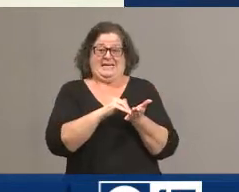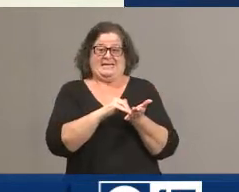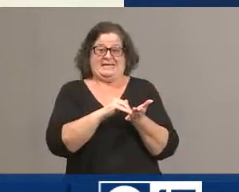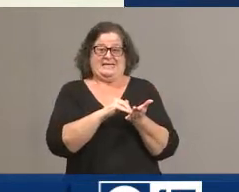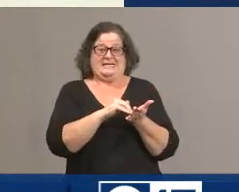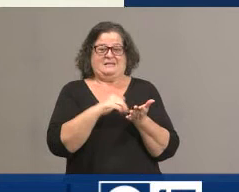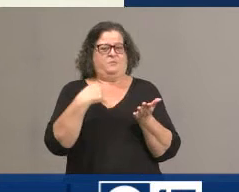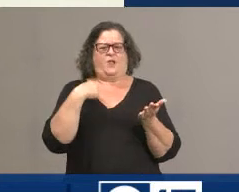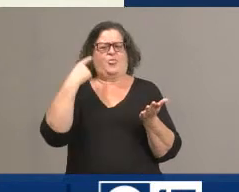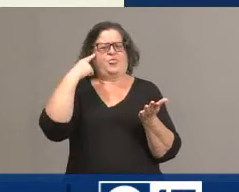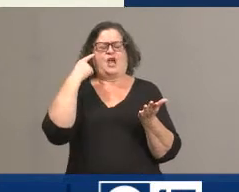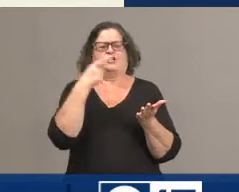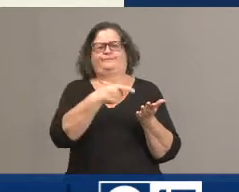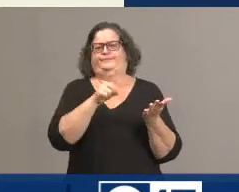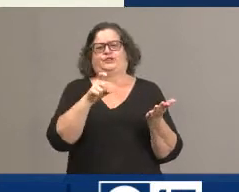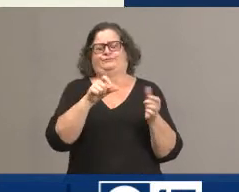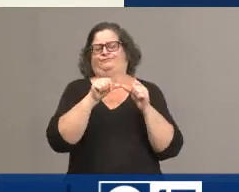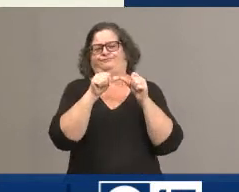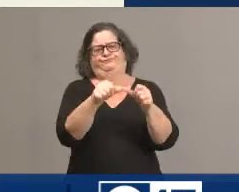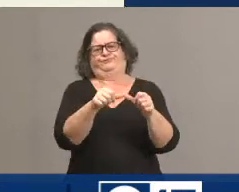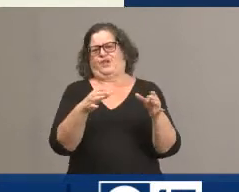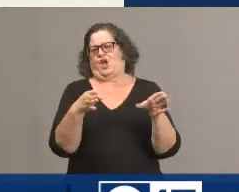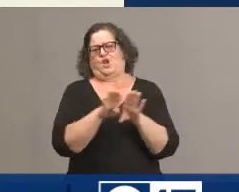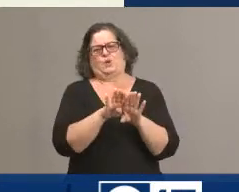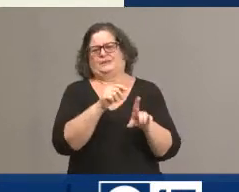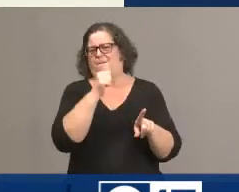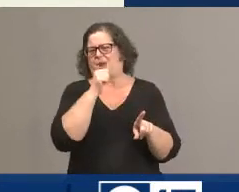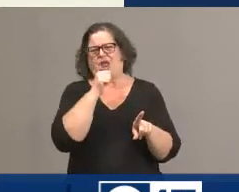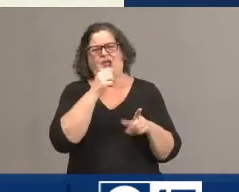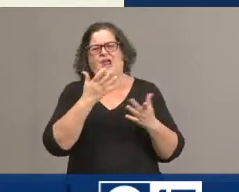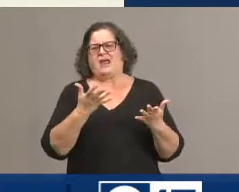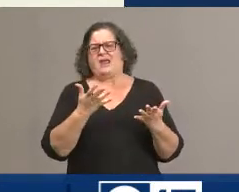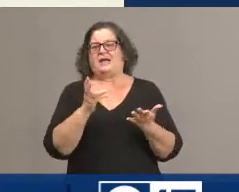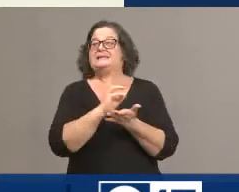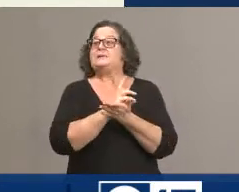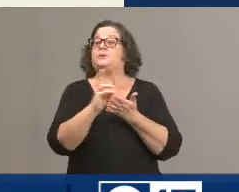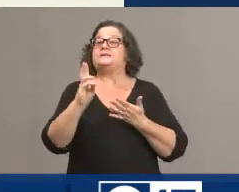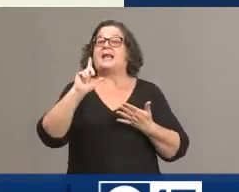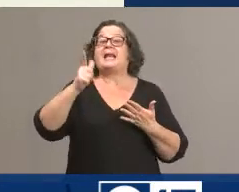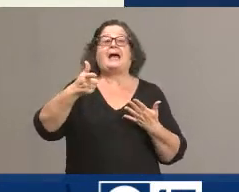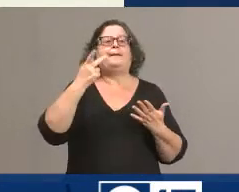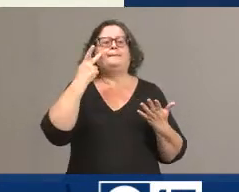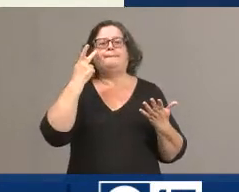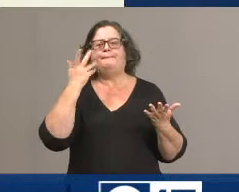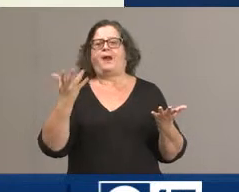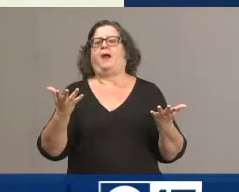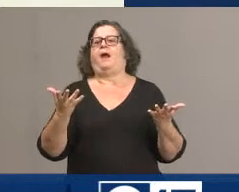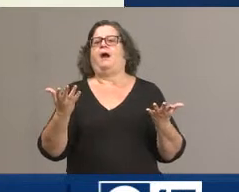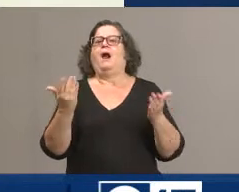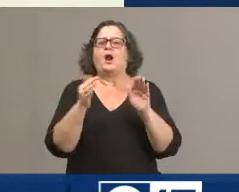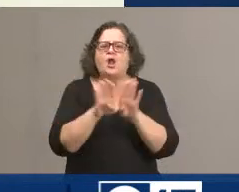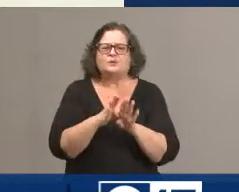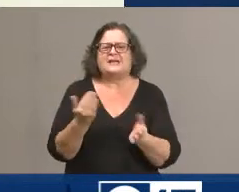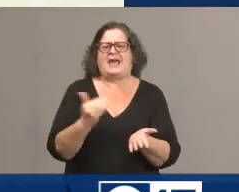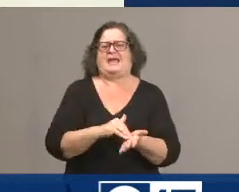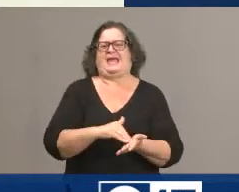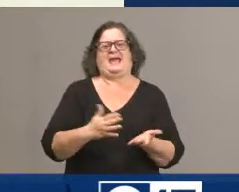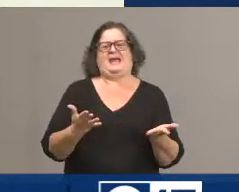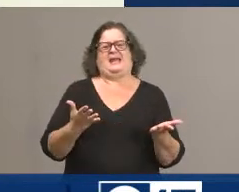6 weeks to fix that? We want to make sure that there's clarity around the